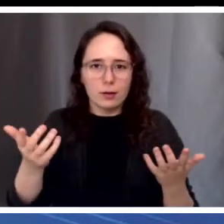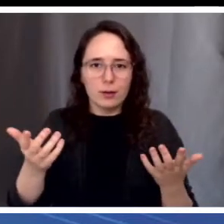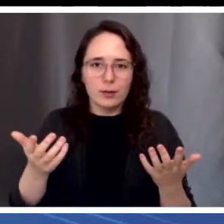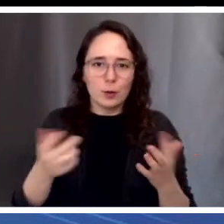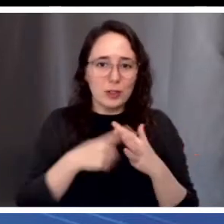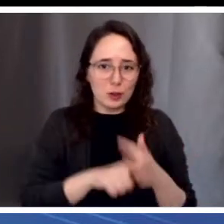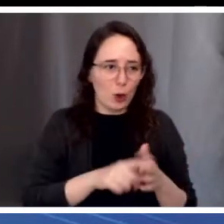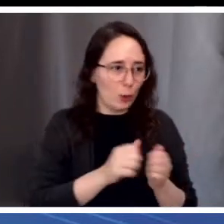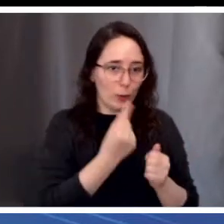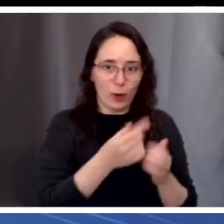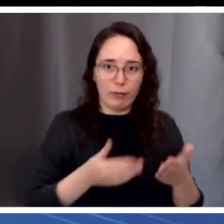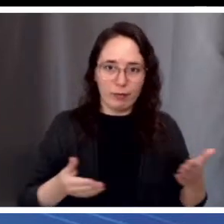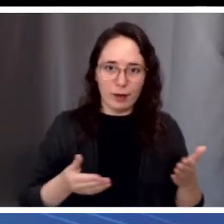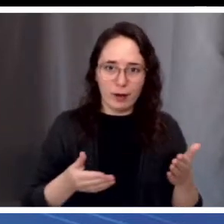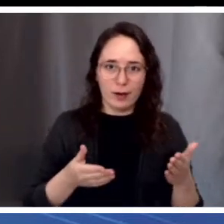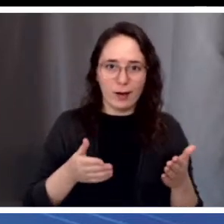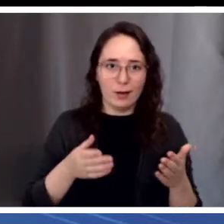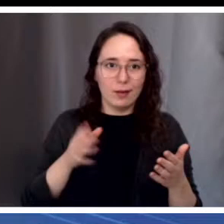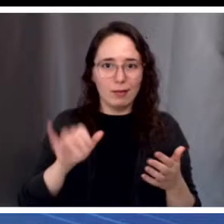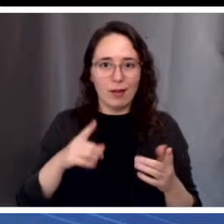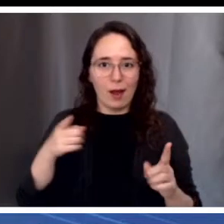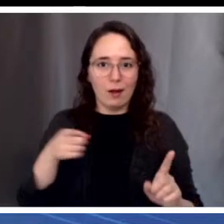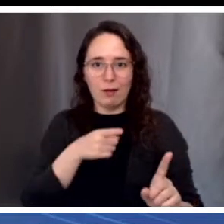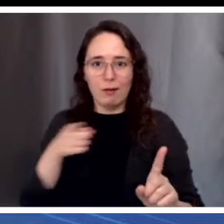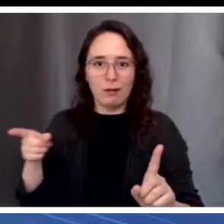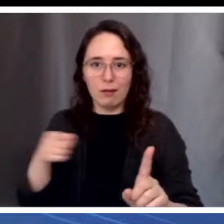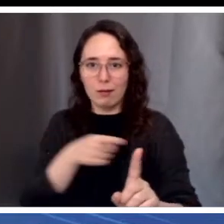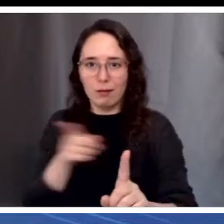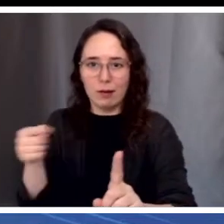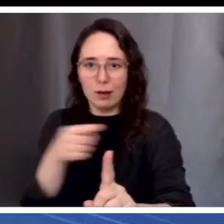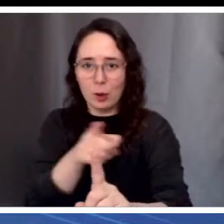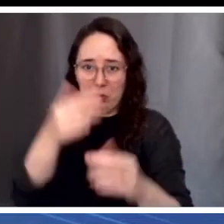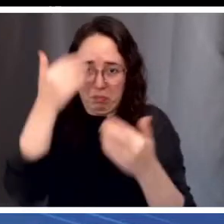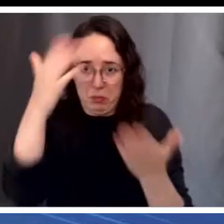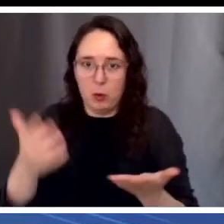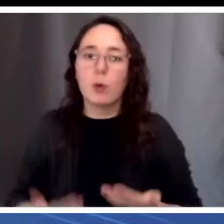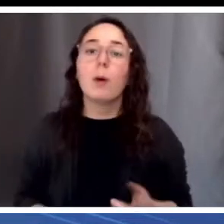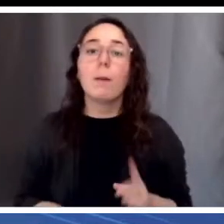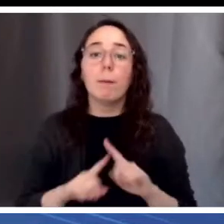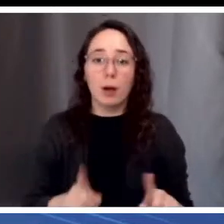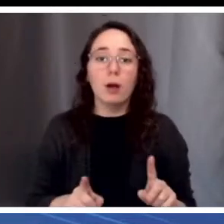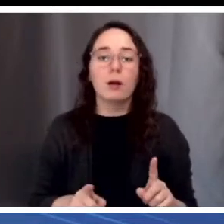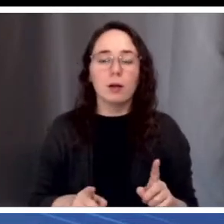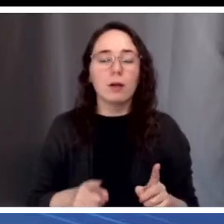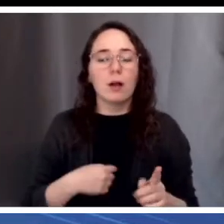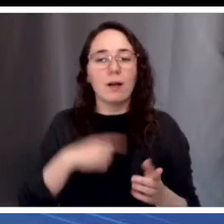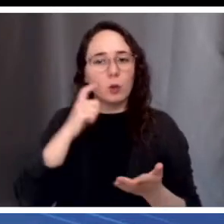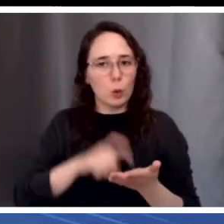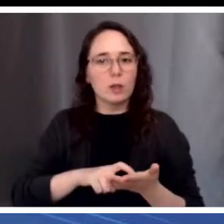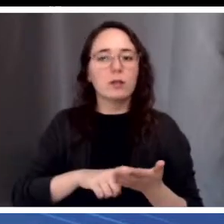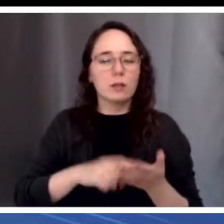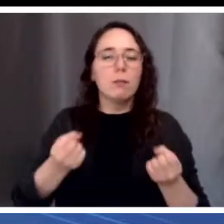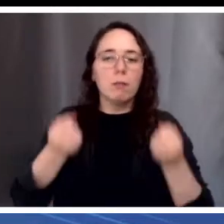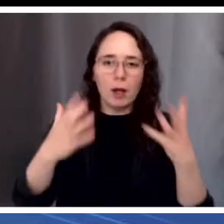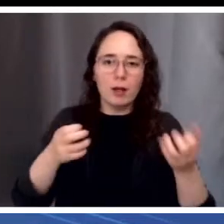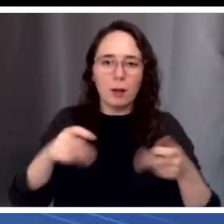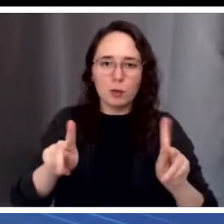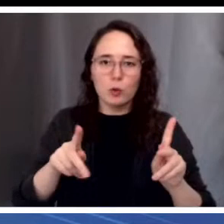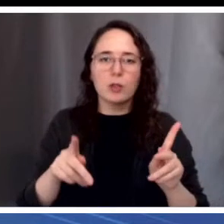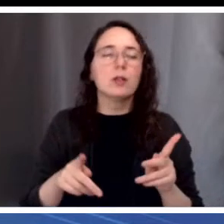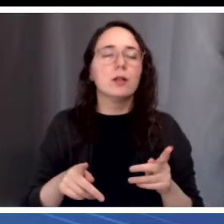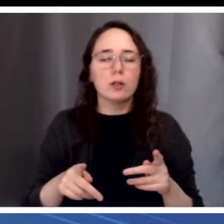with this cause has come many other ways to expand this cause and to reach out further to